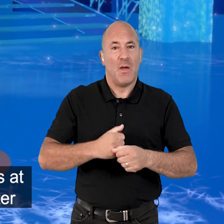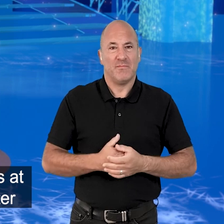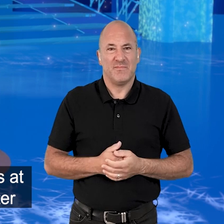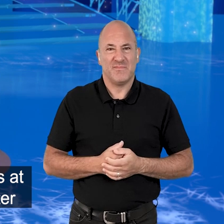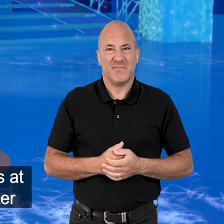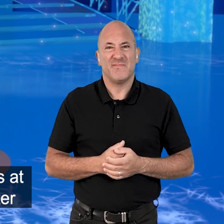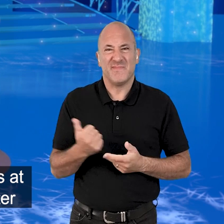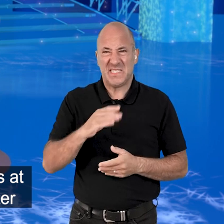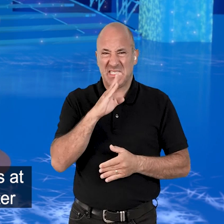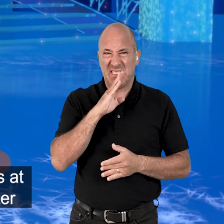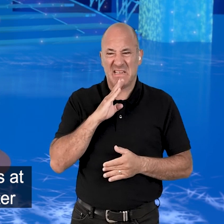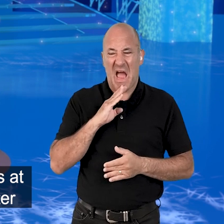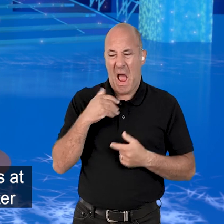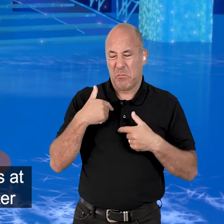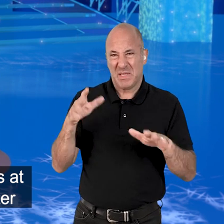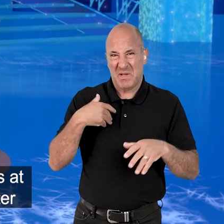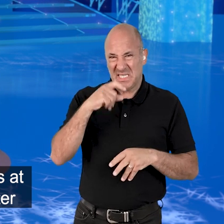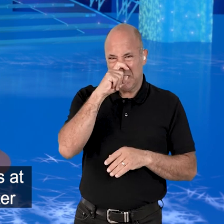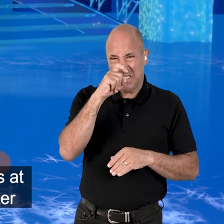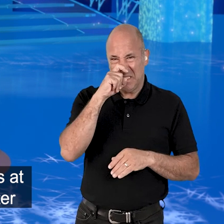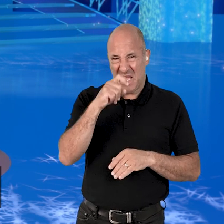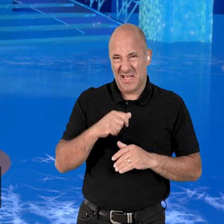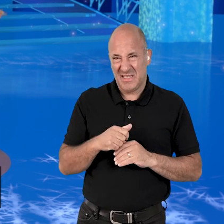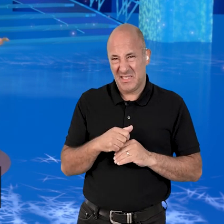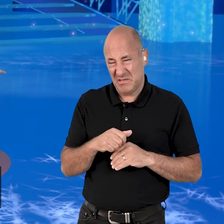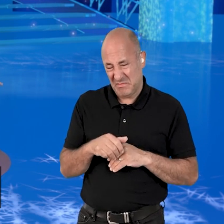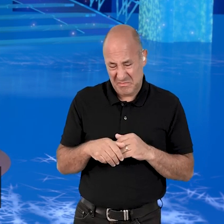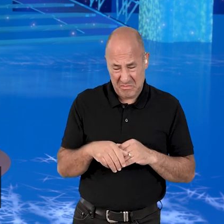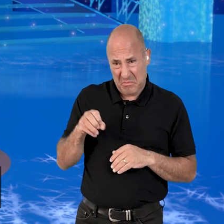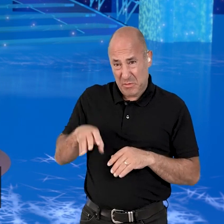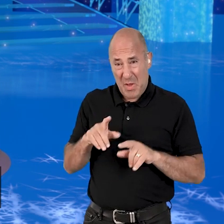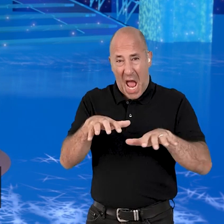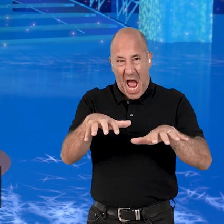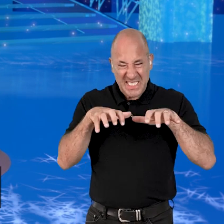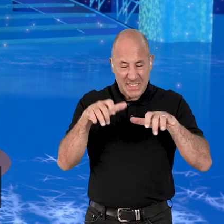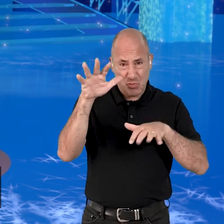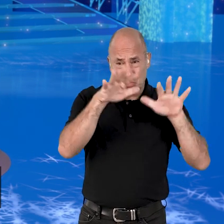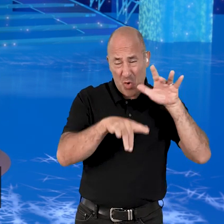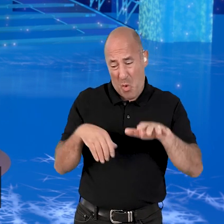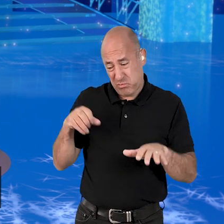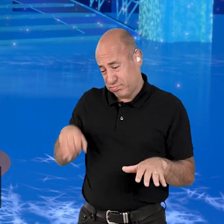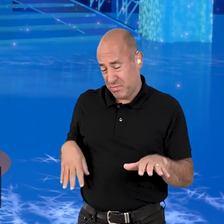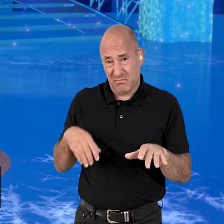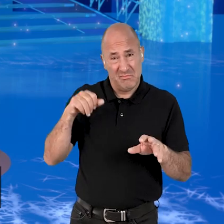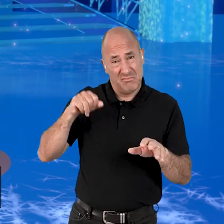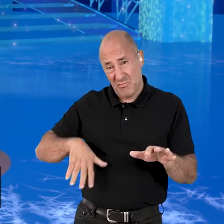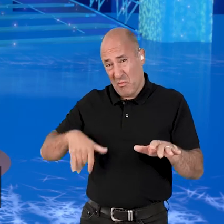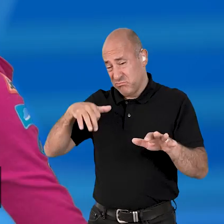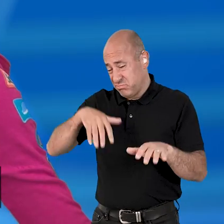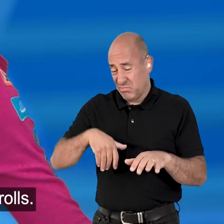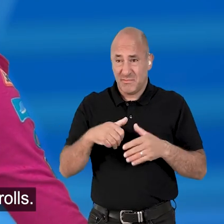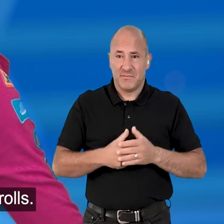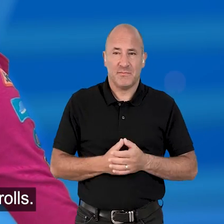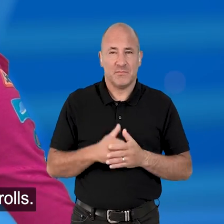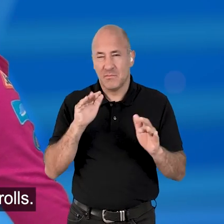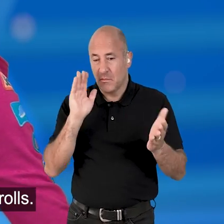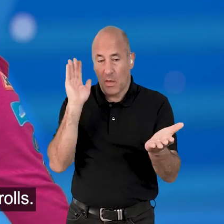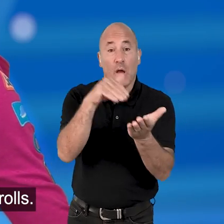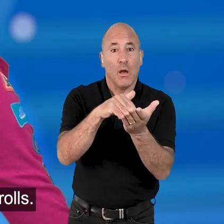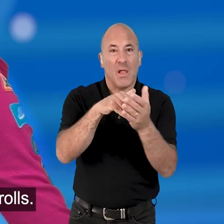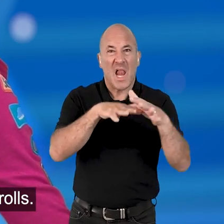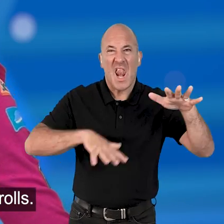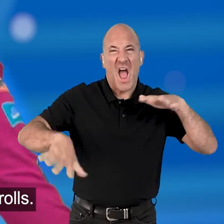And because of her sadness at what she's done to her sister, she leaves behind her a trail of ice and snow. They reach the